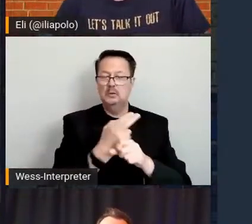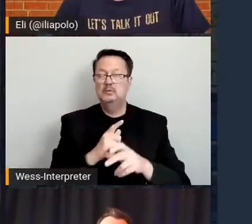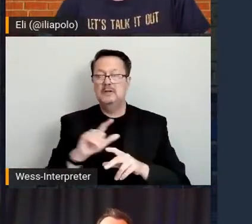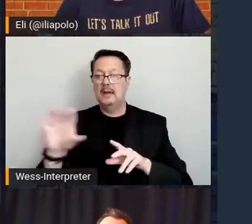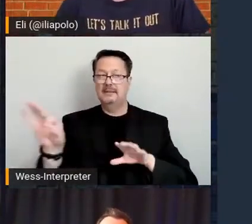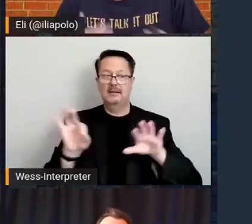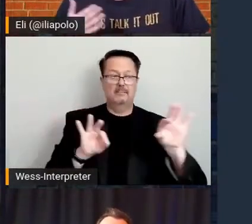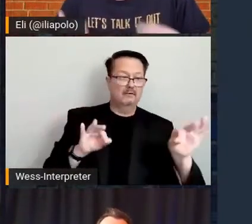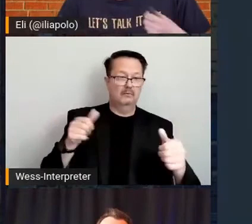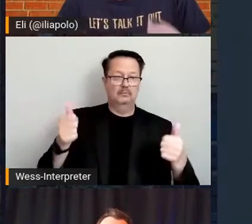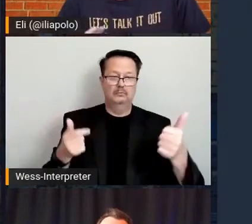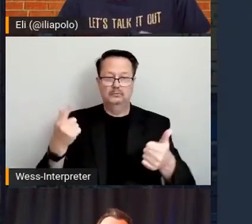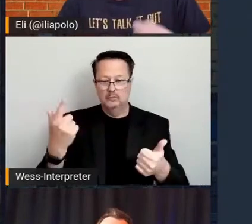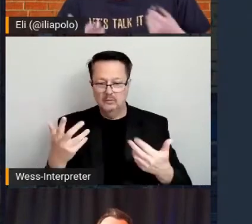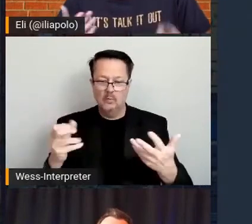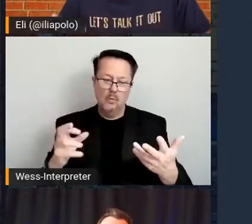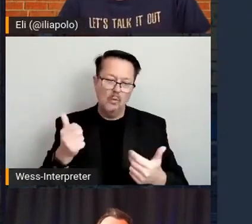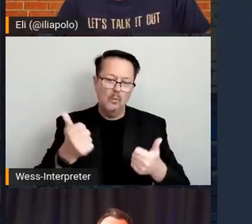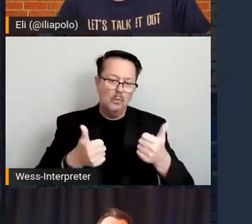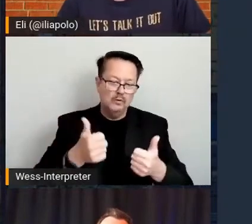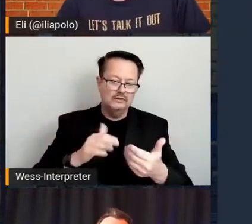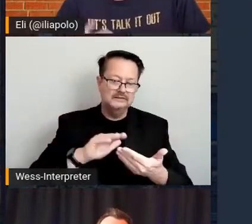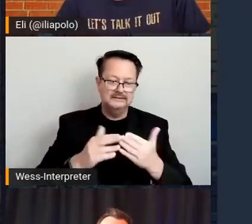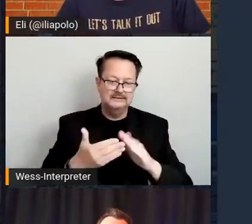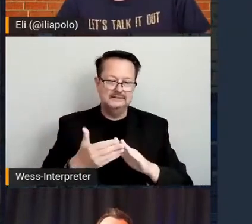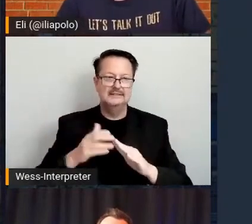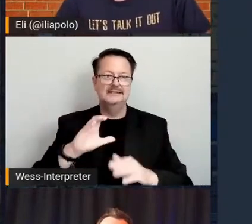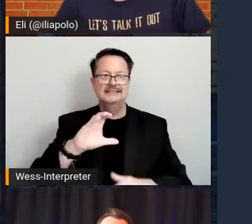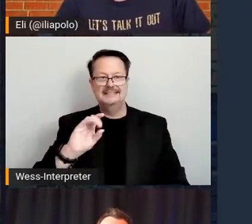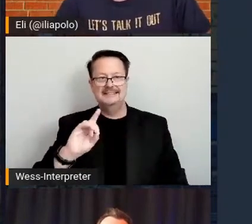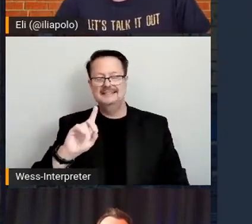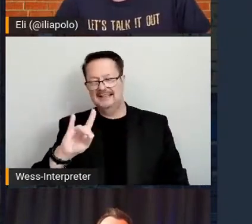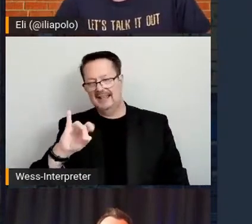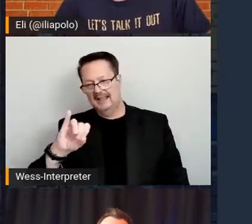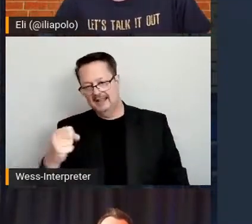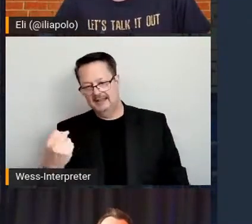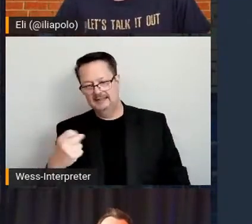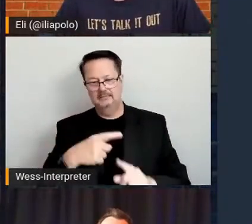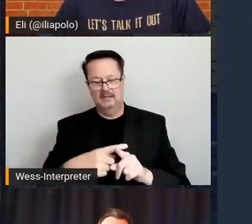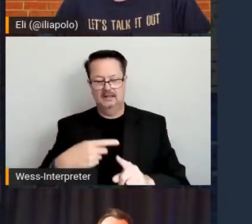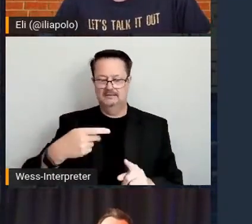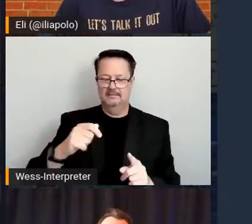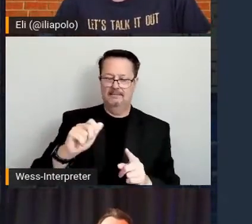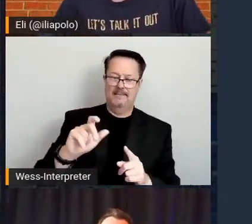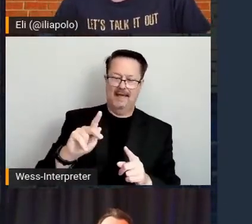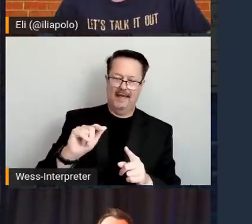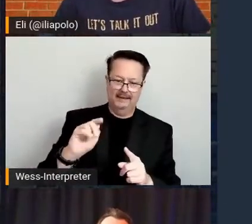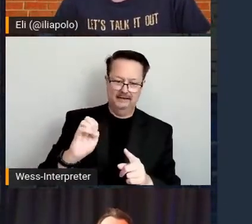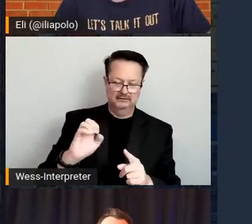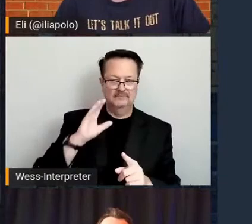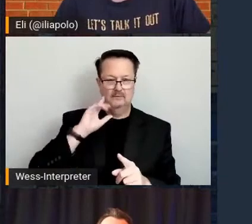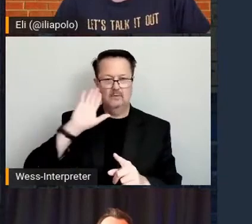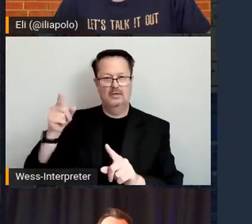Plus version or which CDK8s Plus package to use based on their target Kubernetes